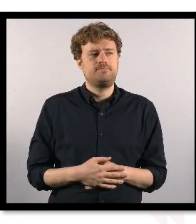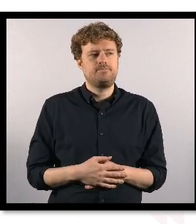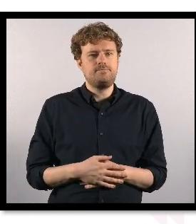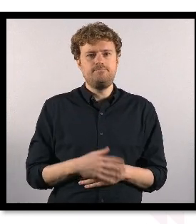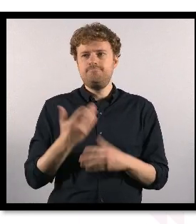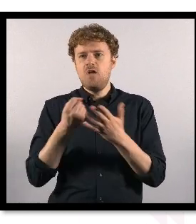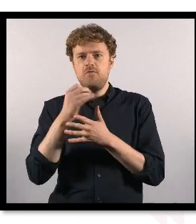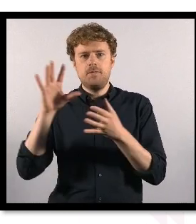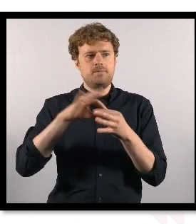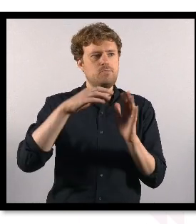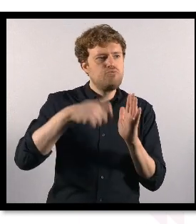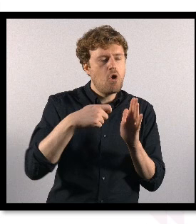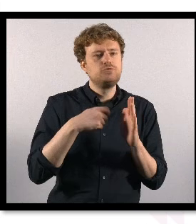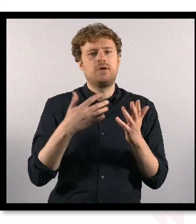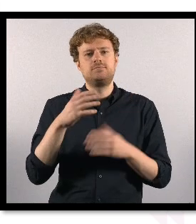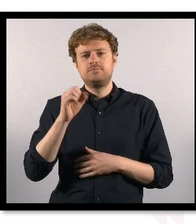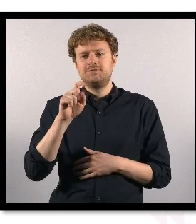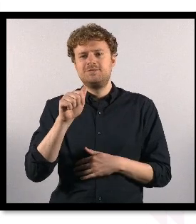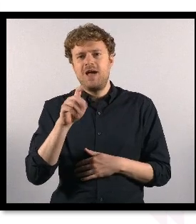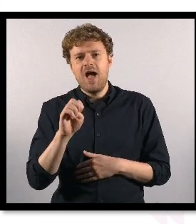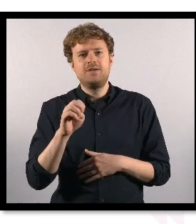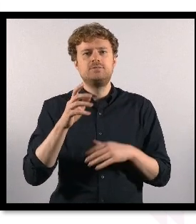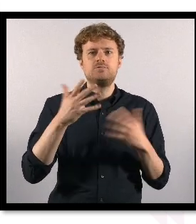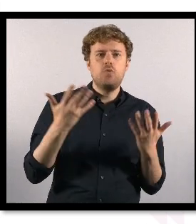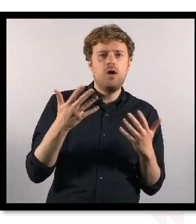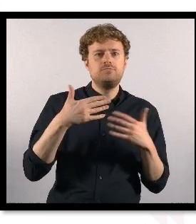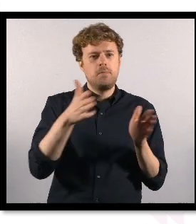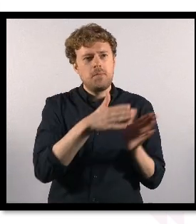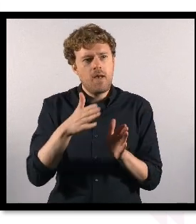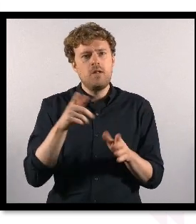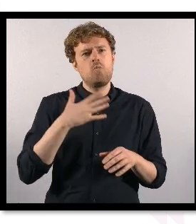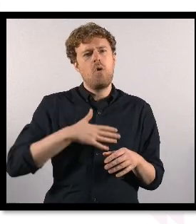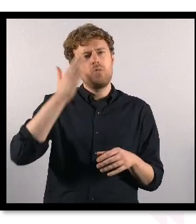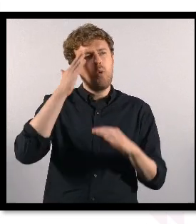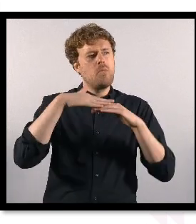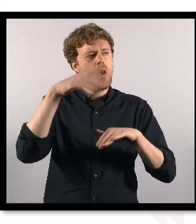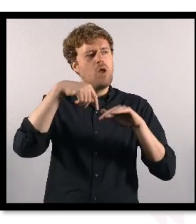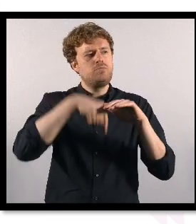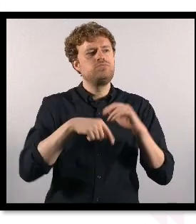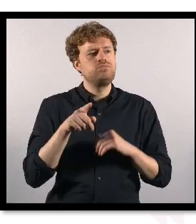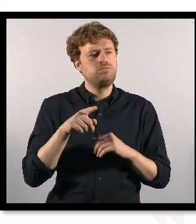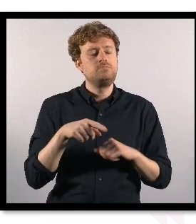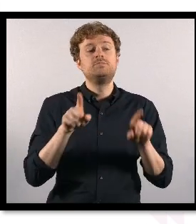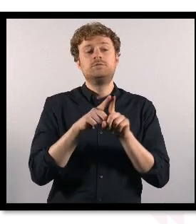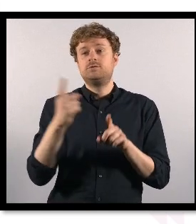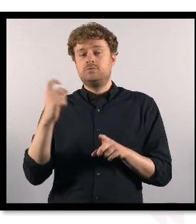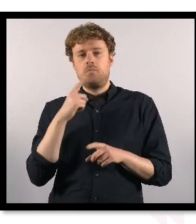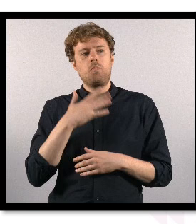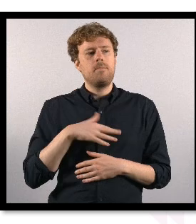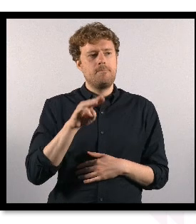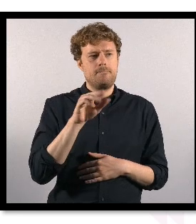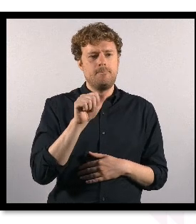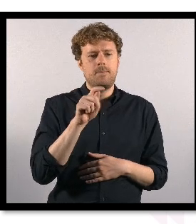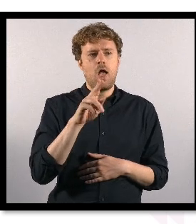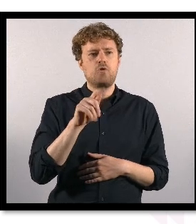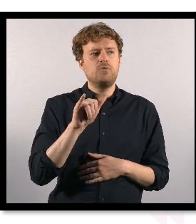example, an older release for some reason or another, to understand what was the maturity level at that moment.